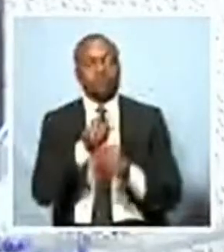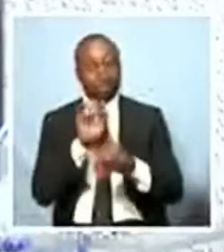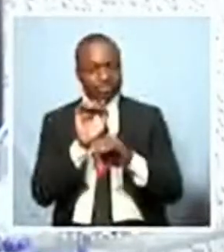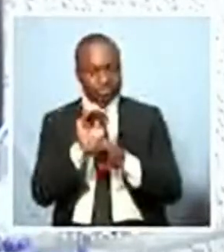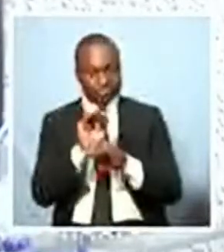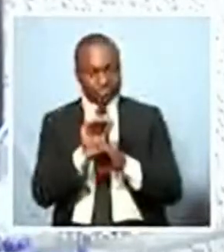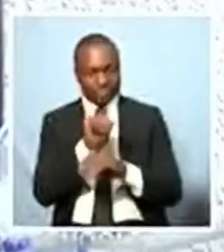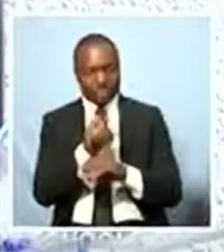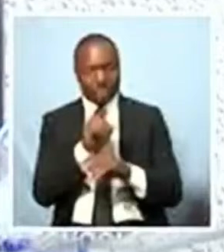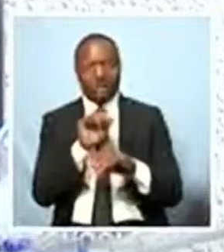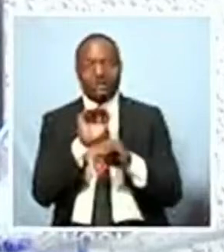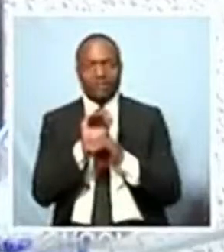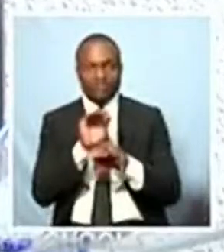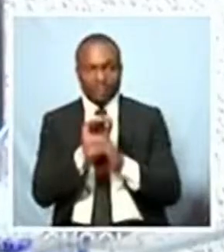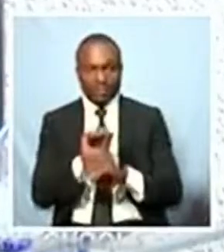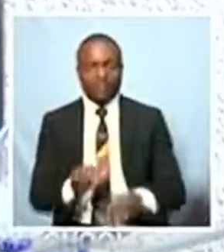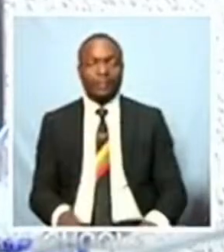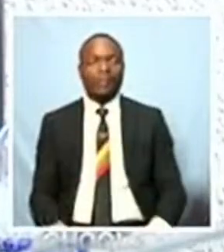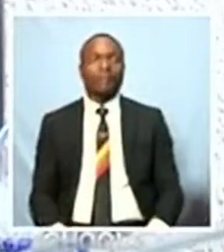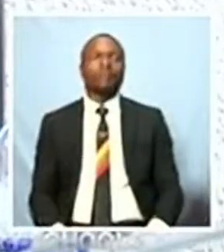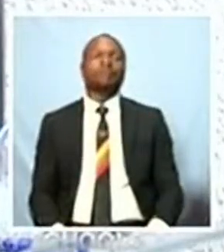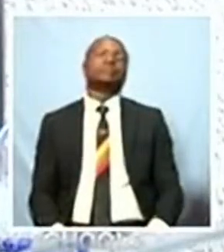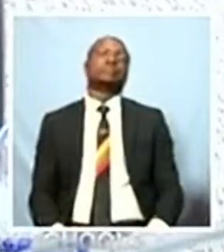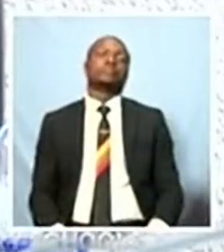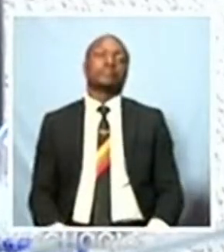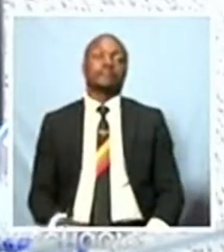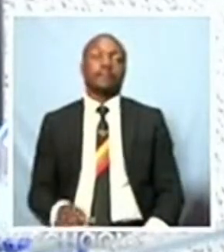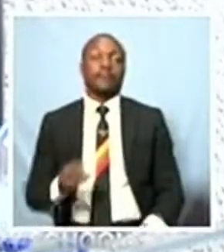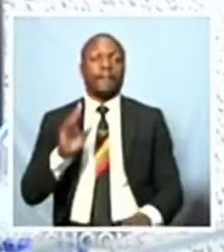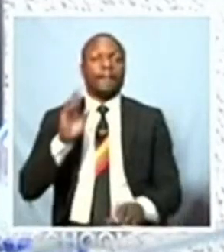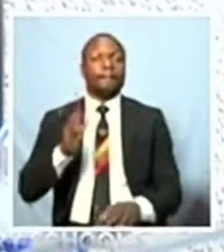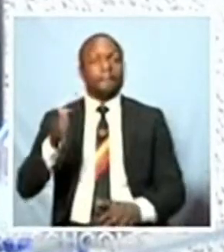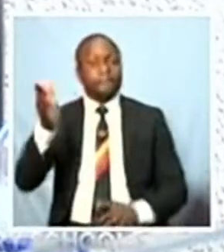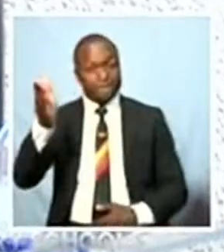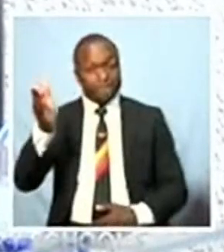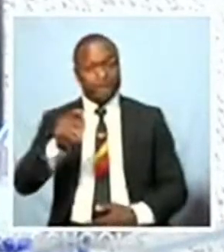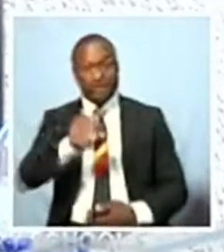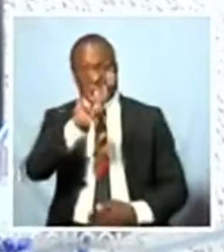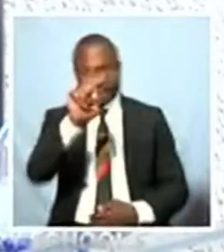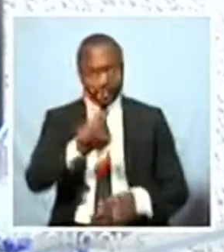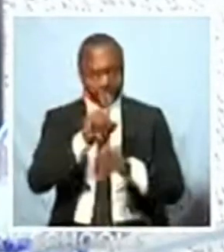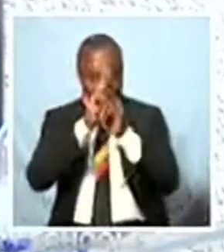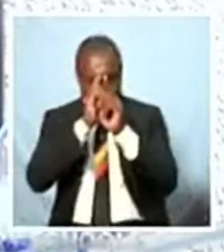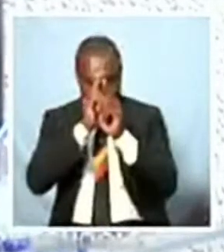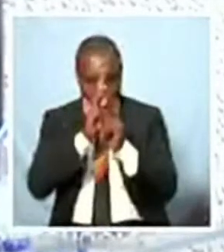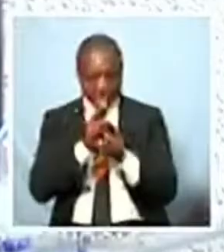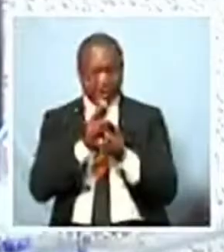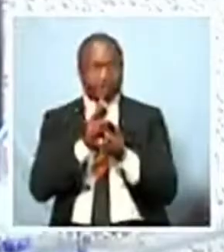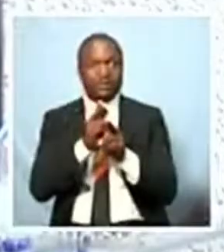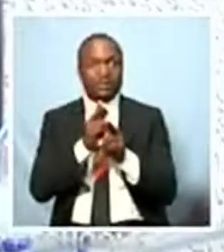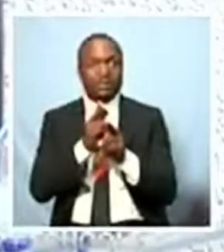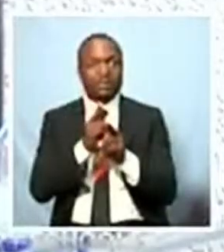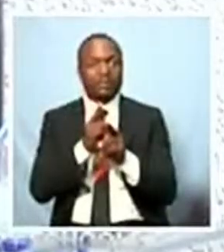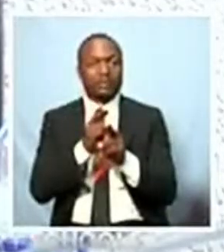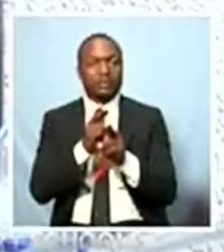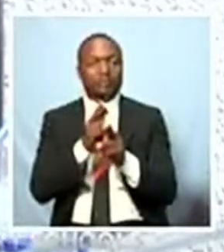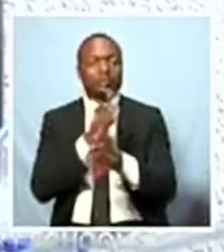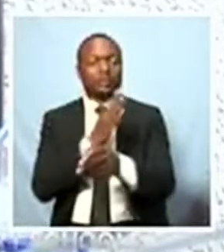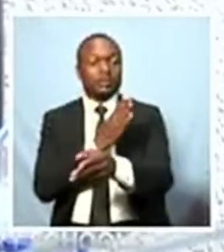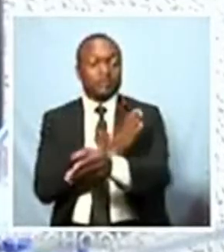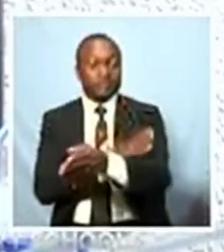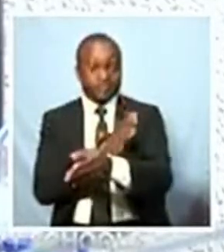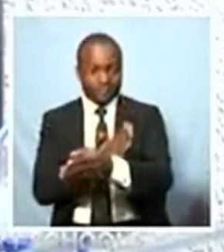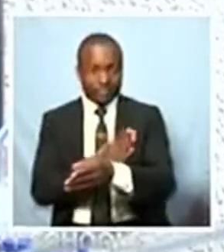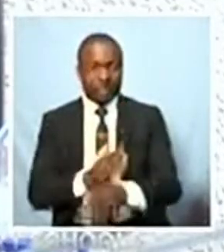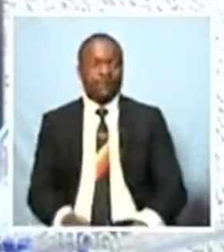overall comment on the presentation, and particularly the question that came from Honorable Allen